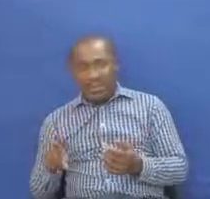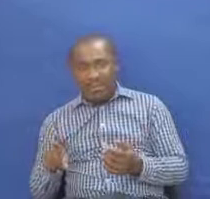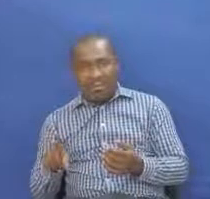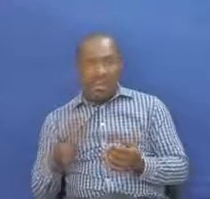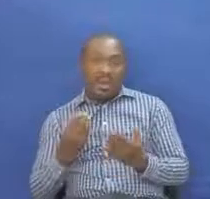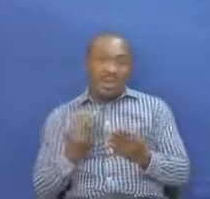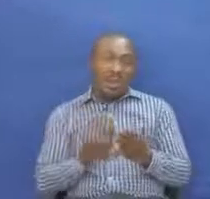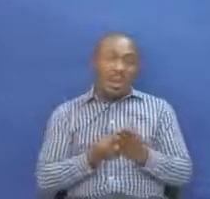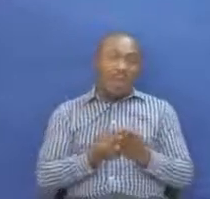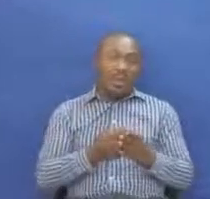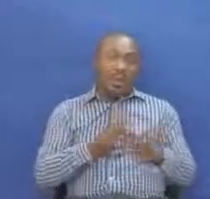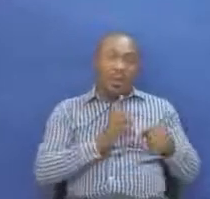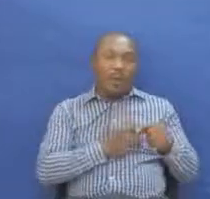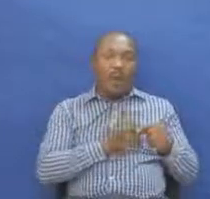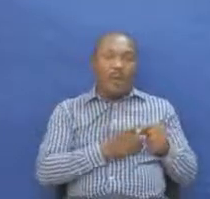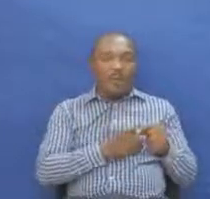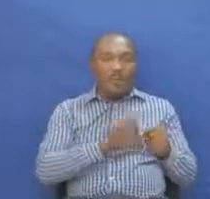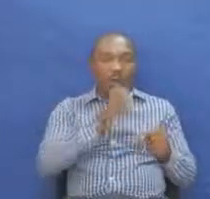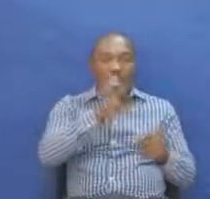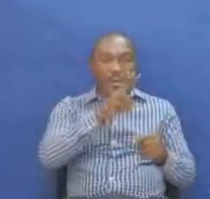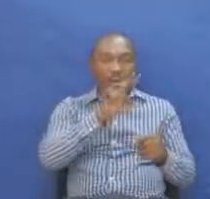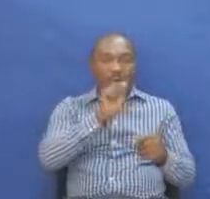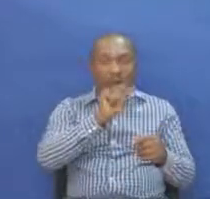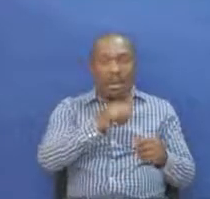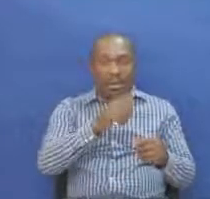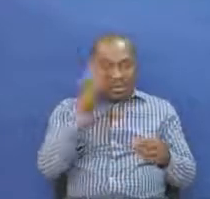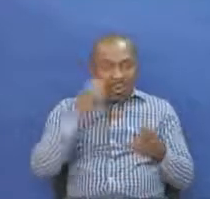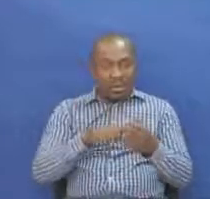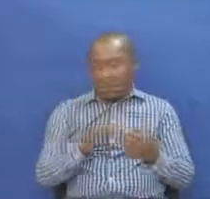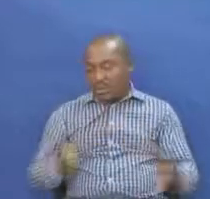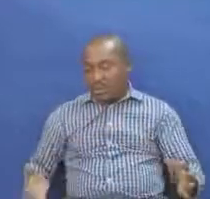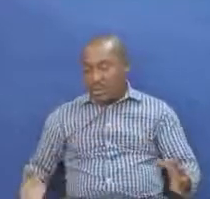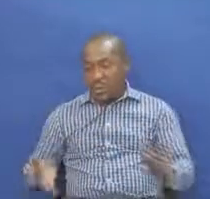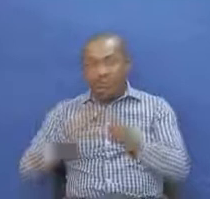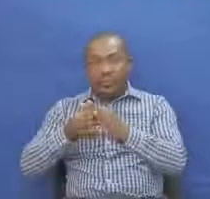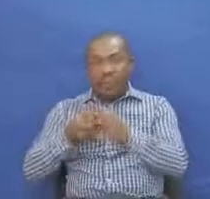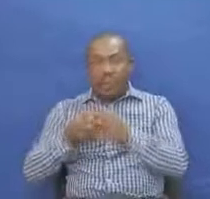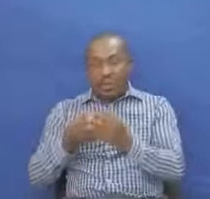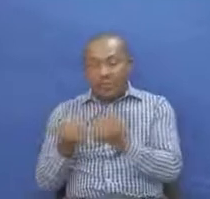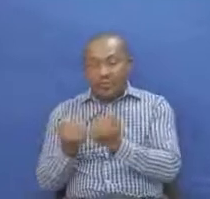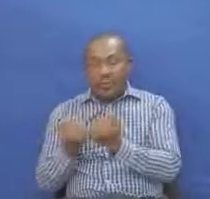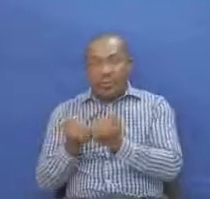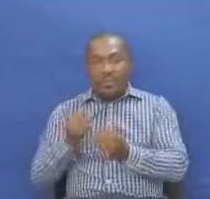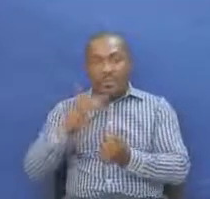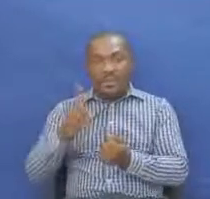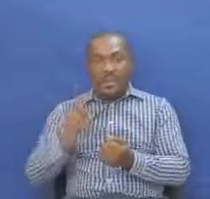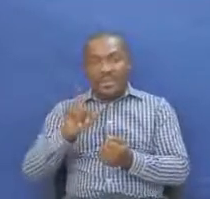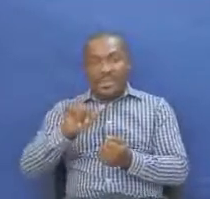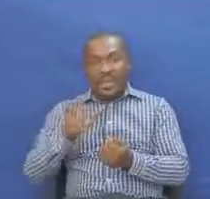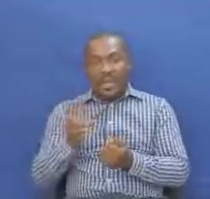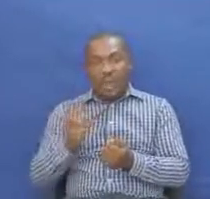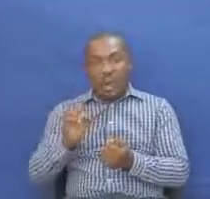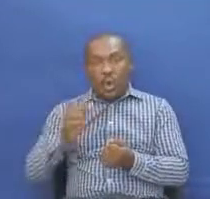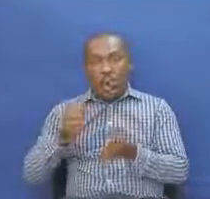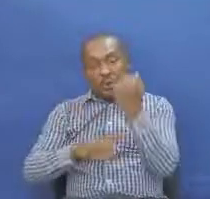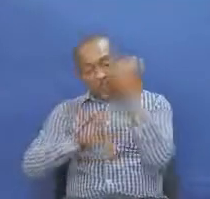But later on, the sperm and the ovum fused together to form a zygote, and the zygote divided itself mitotically to form